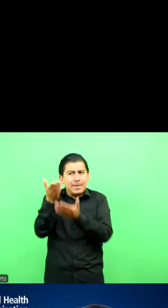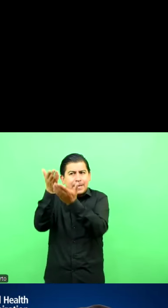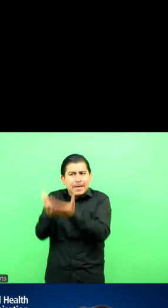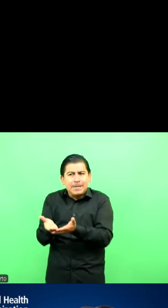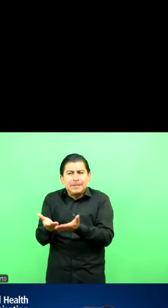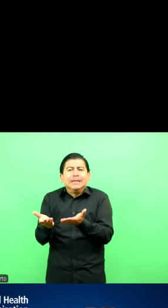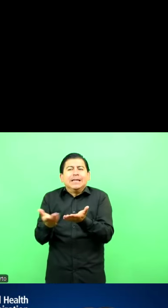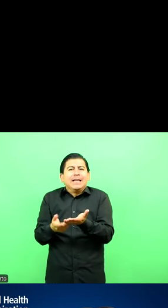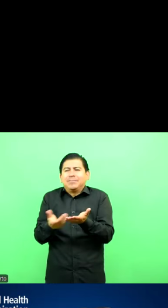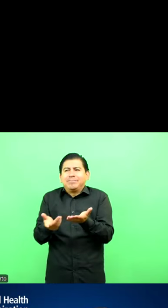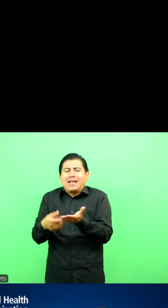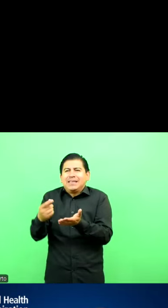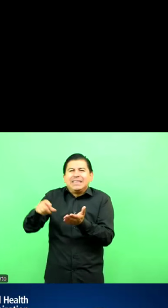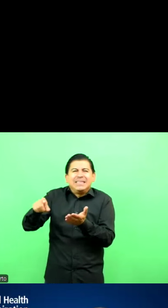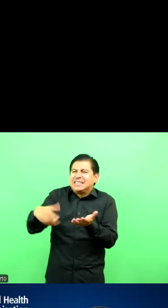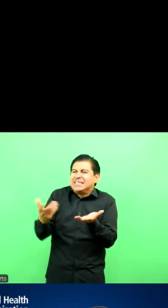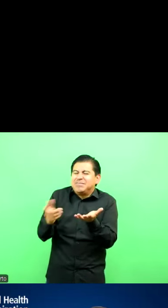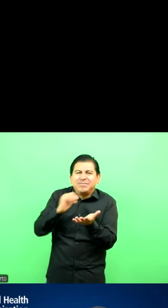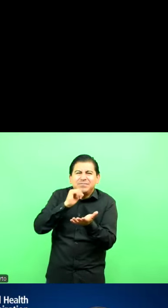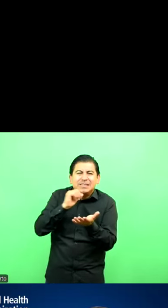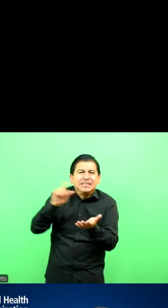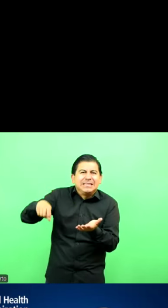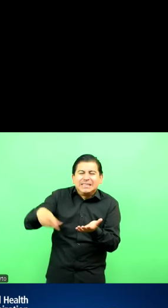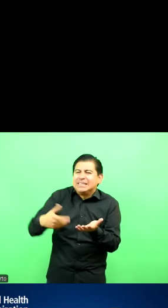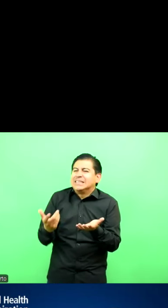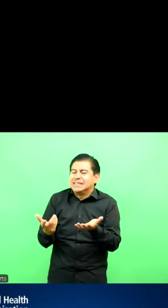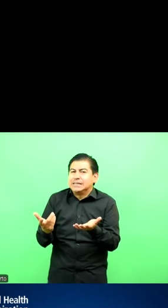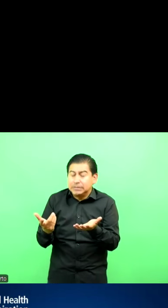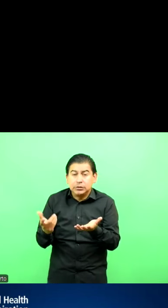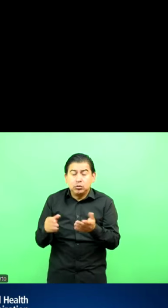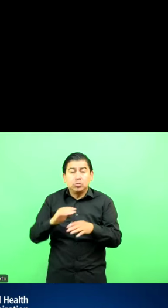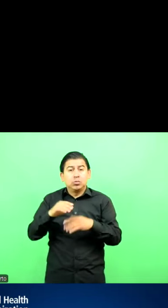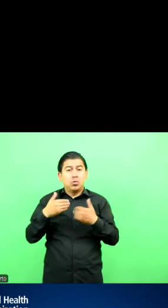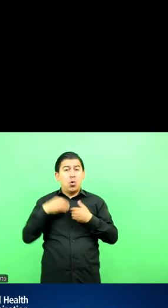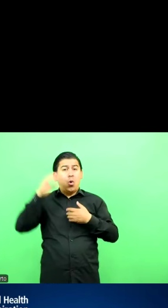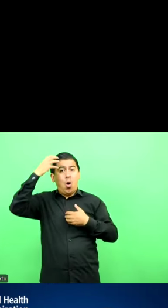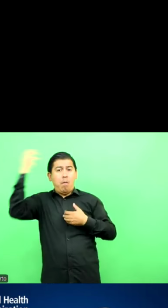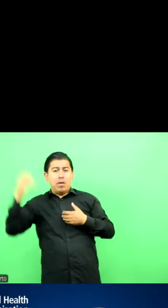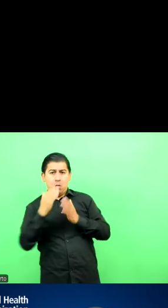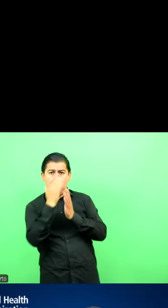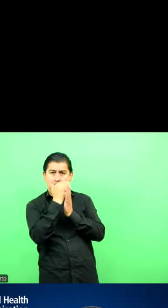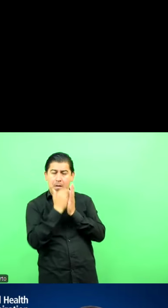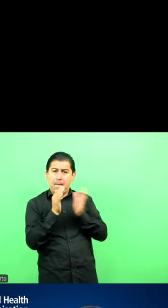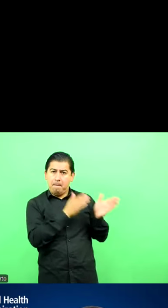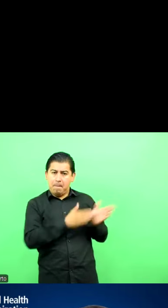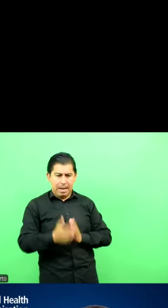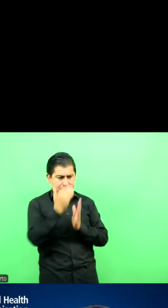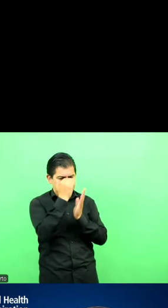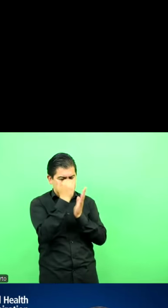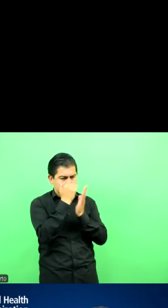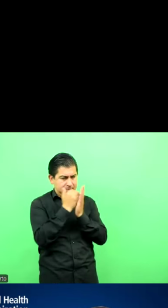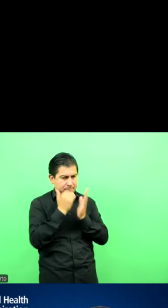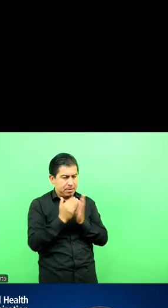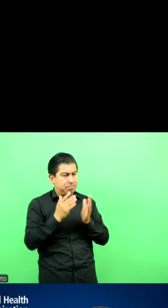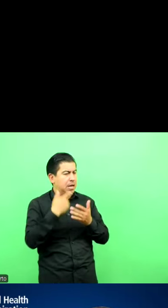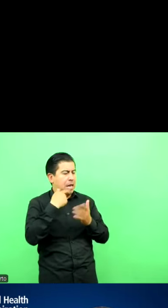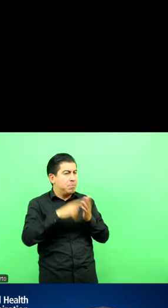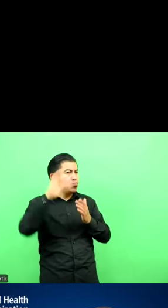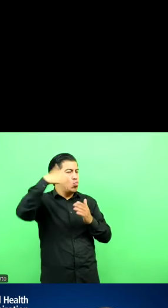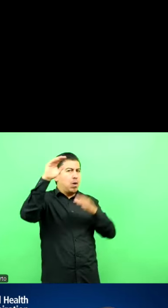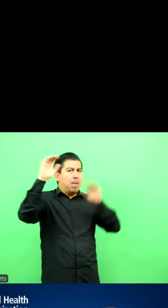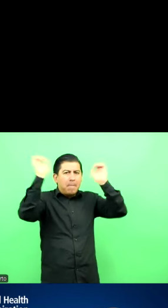everything accordingly to manage emergency and disaster risk. So basically, older individuals,